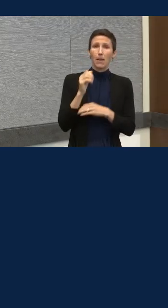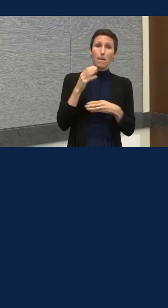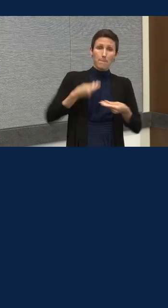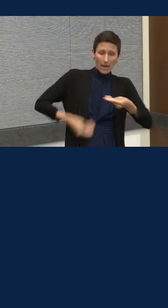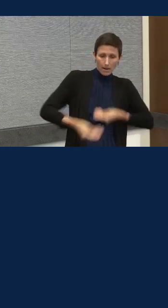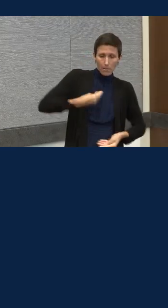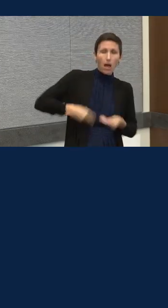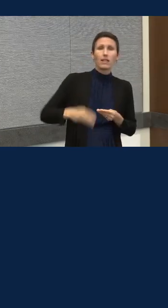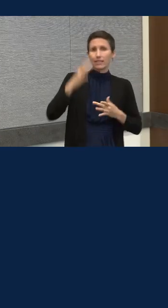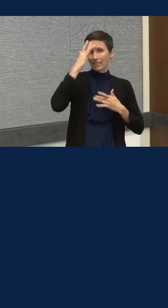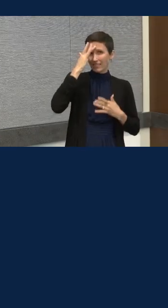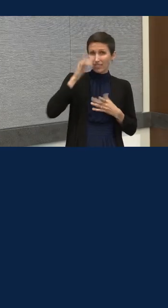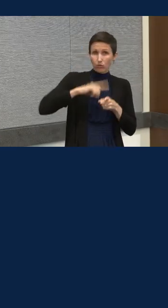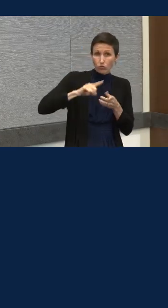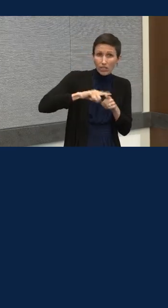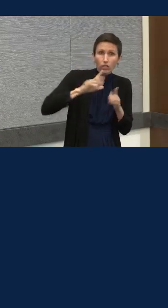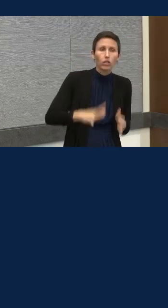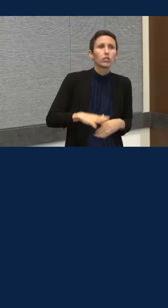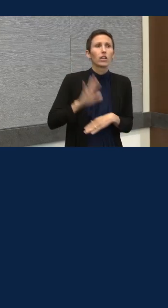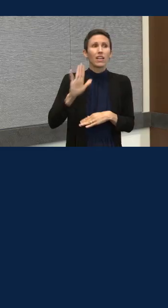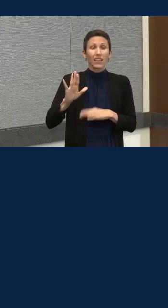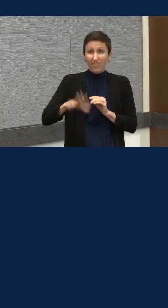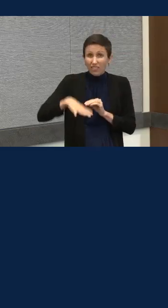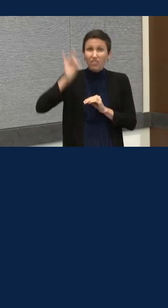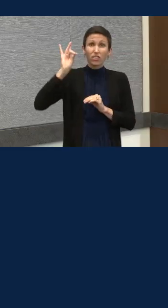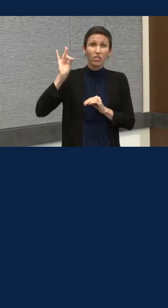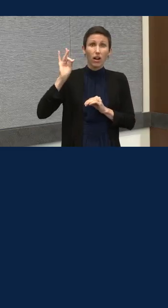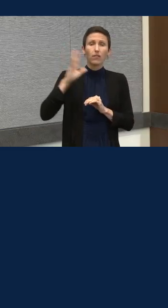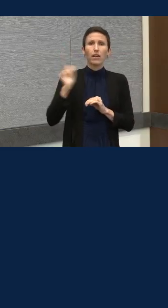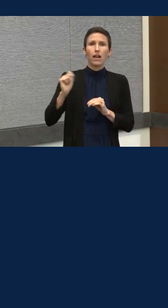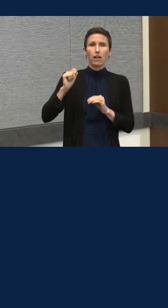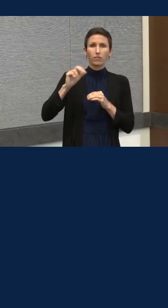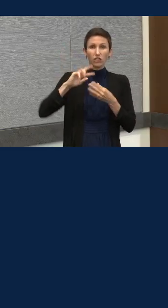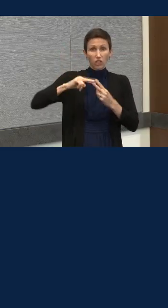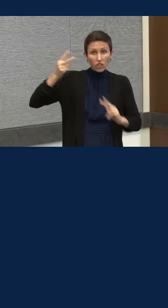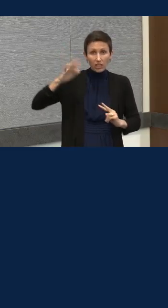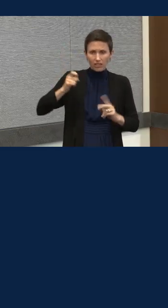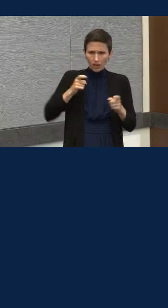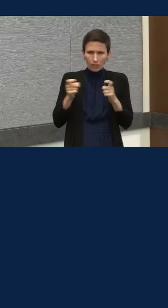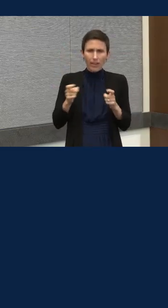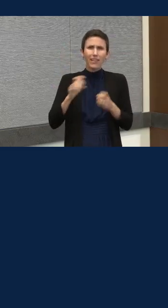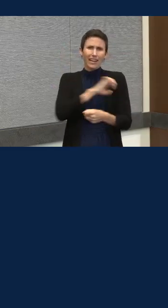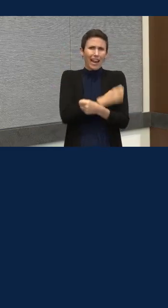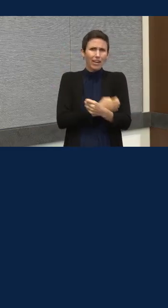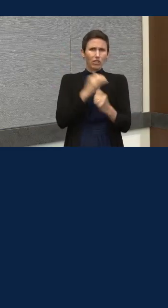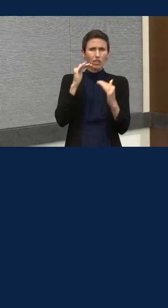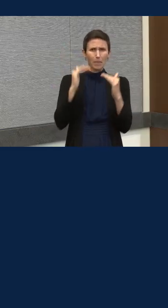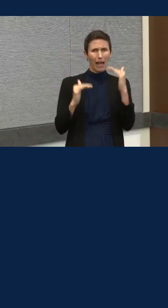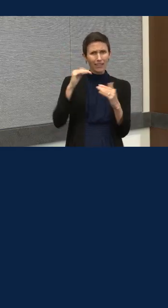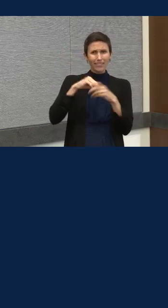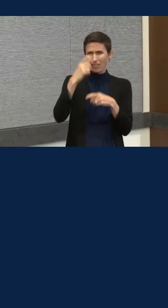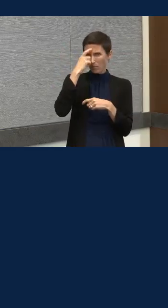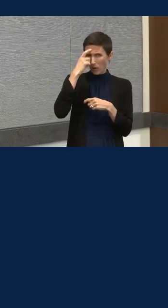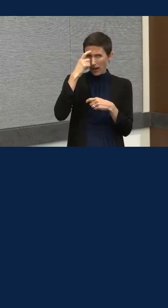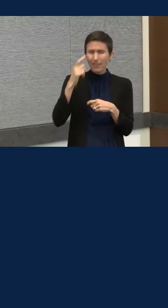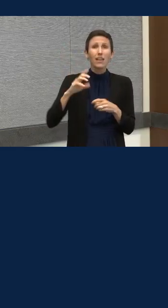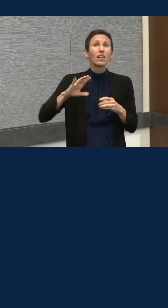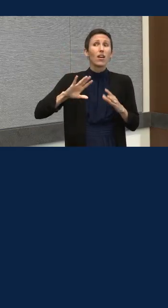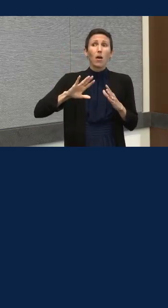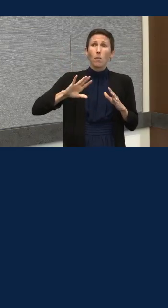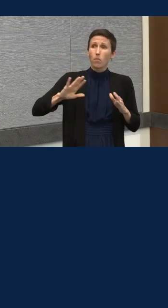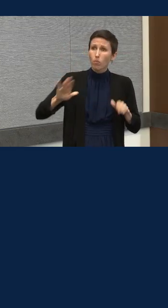landmark discovery of receptor genes that regulate energy balance by the brain opened pathways in